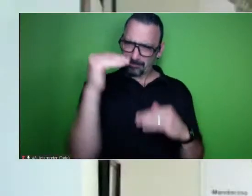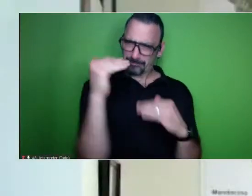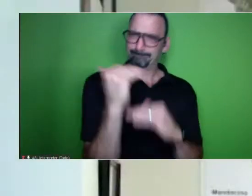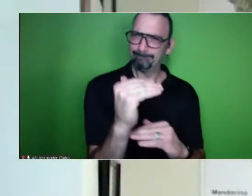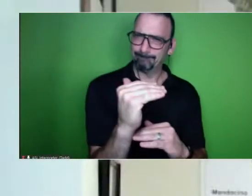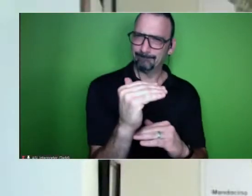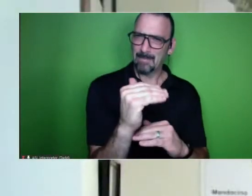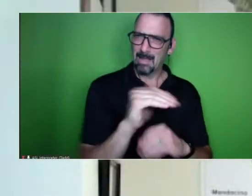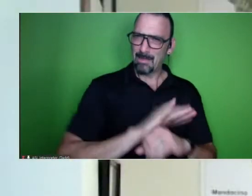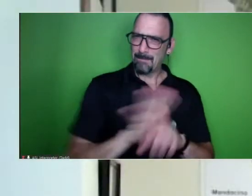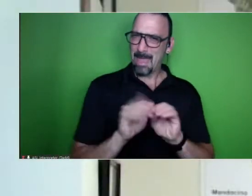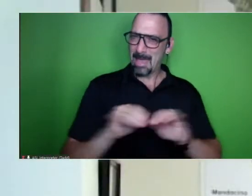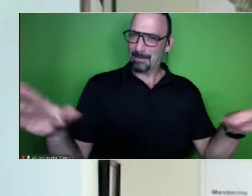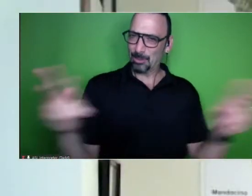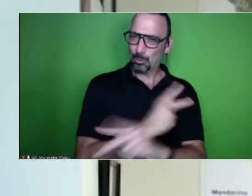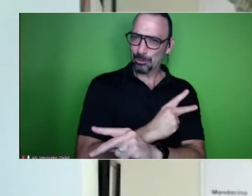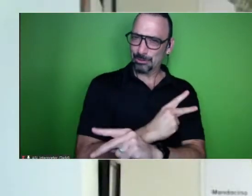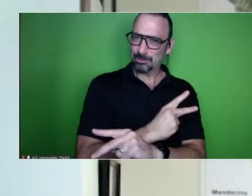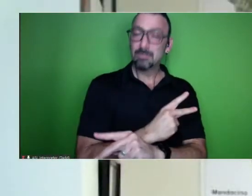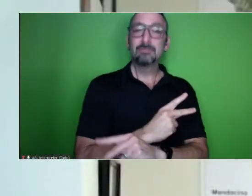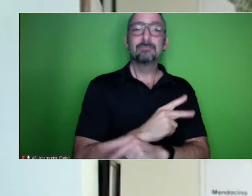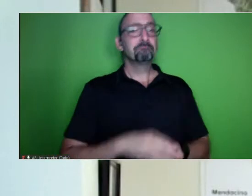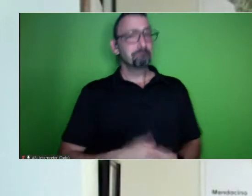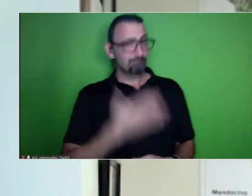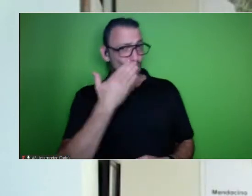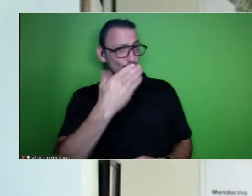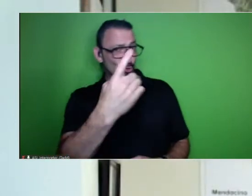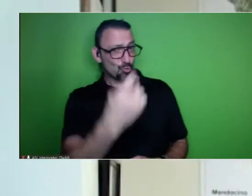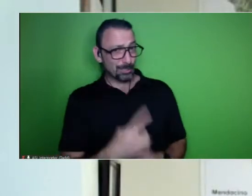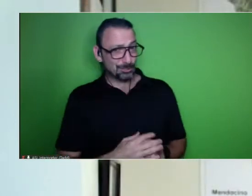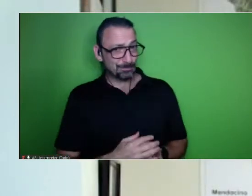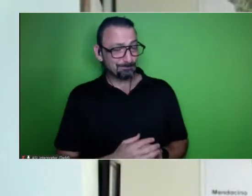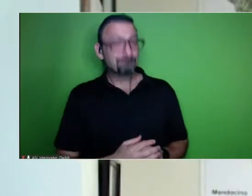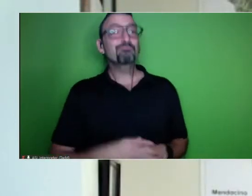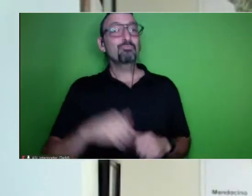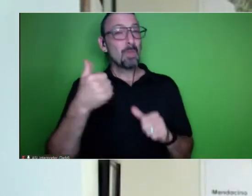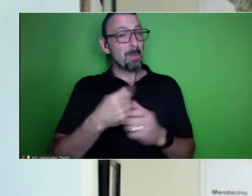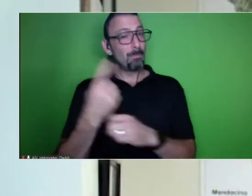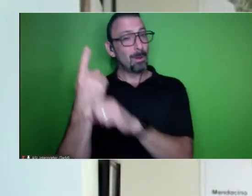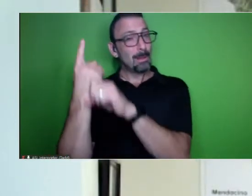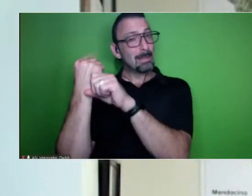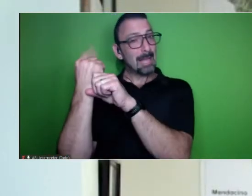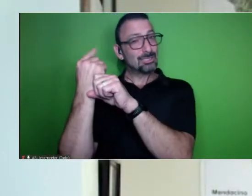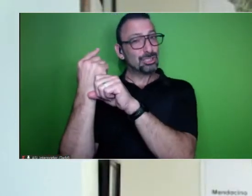a good question. So last year, you may remember that there was a disaster